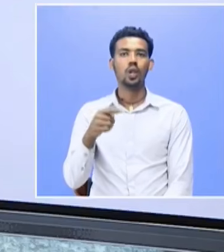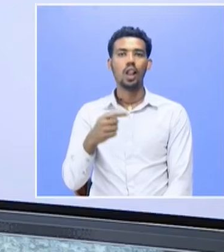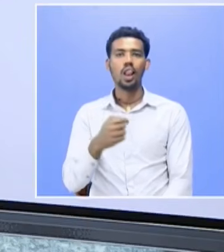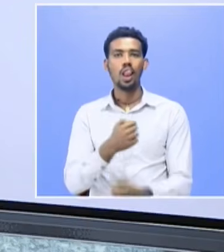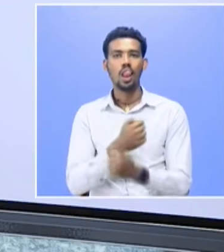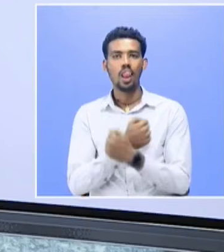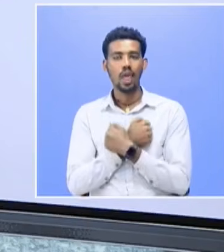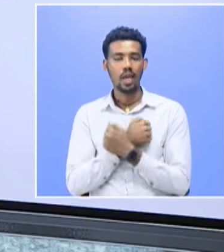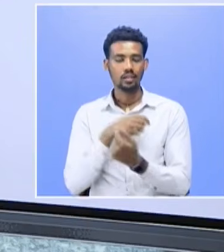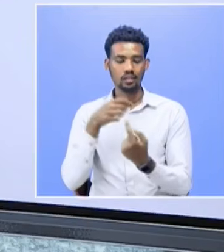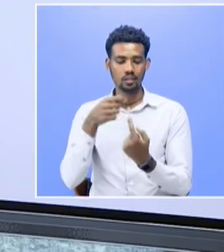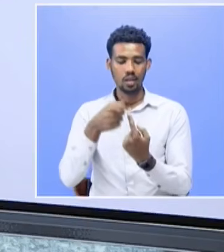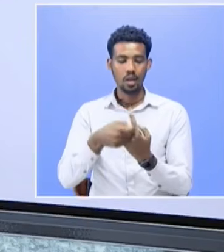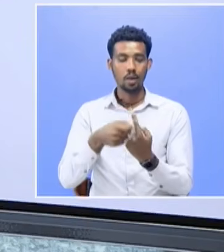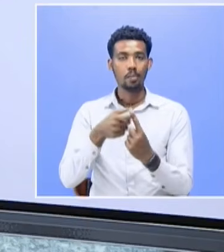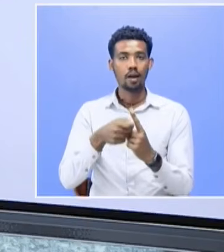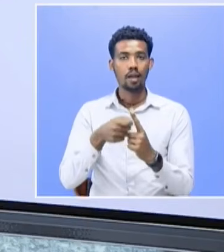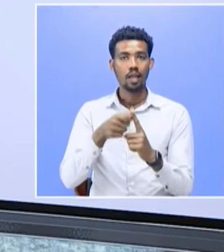banana.